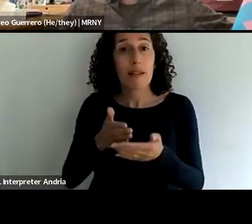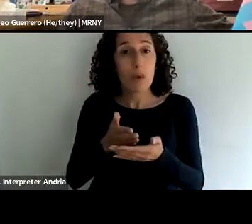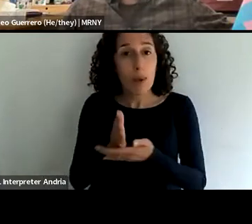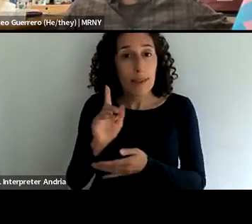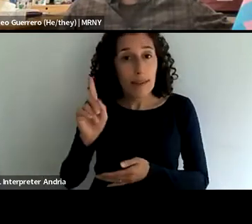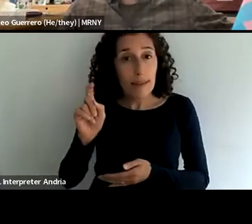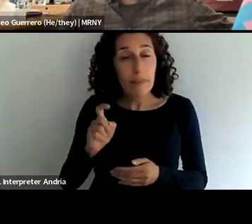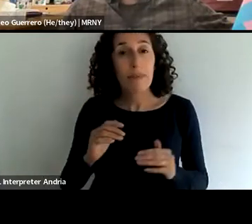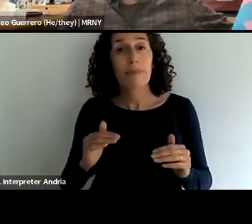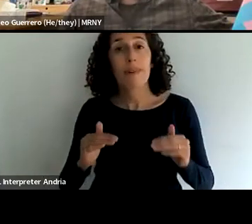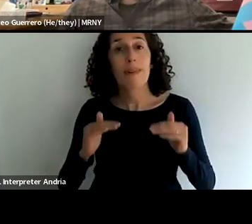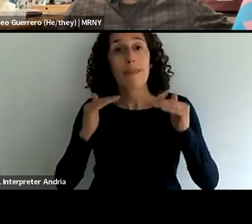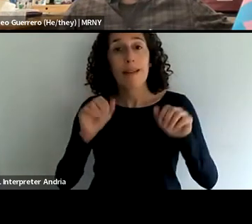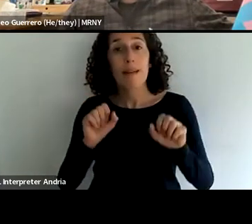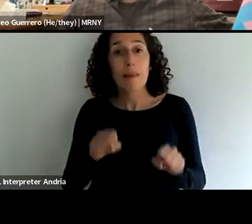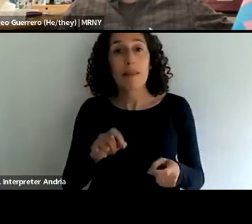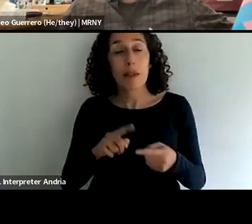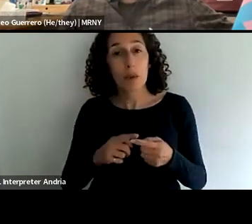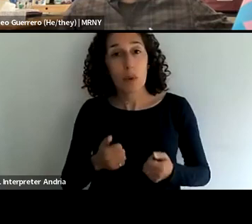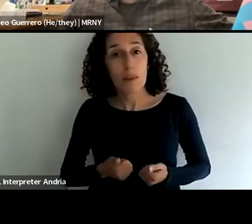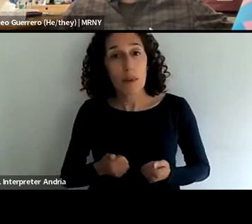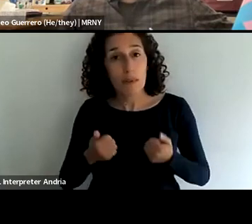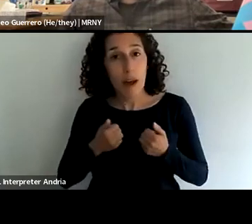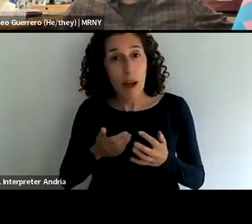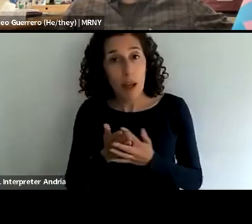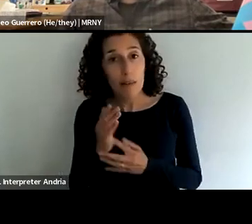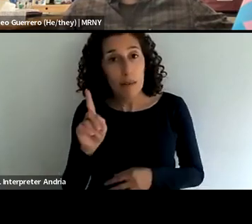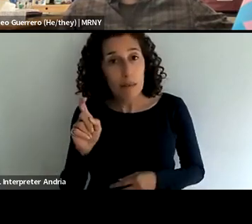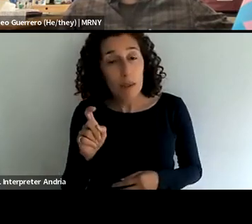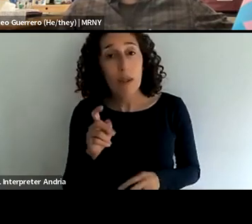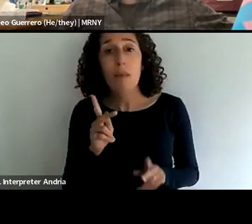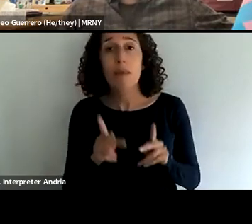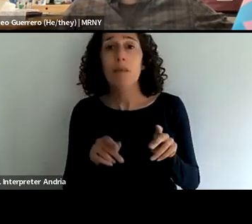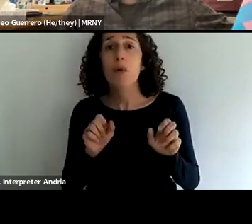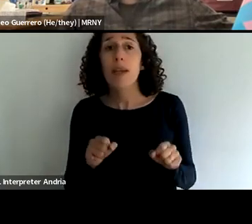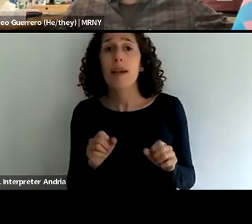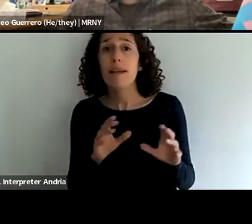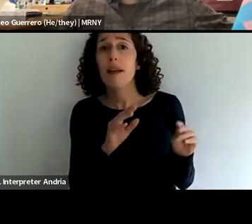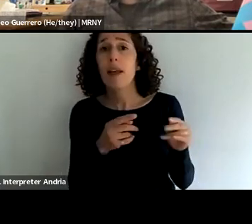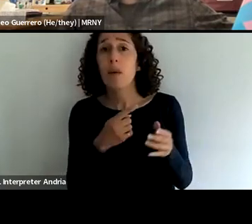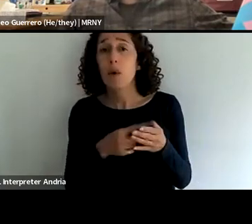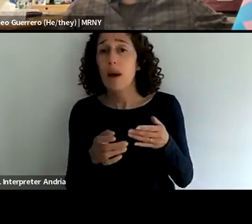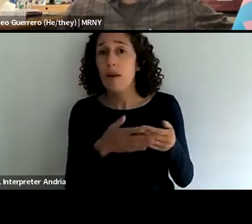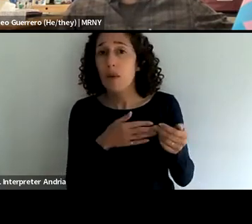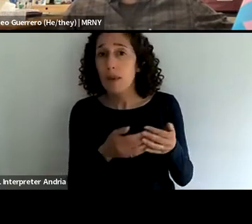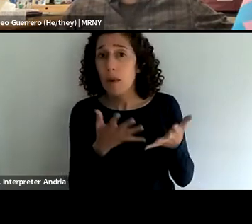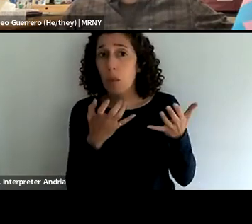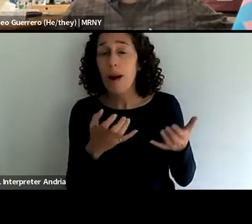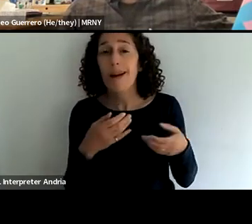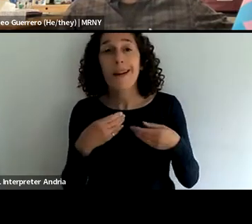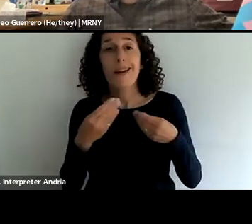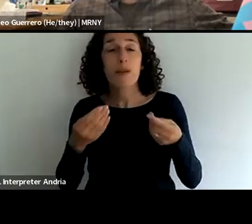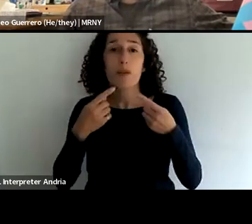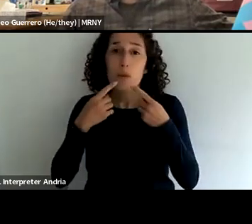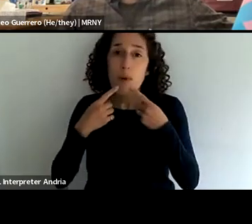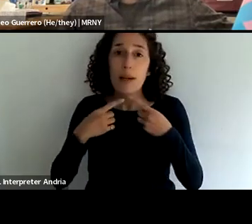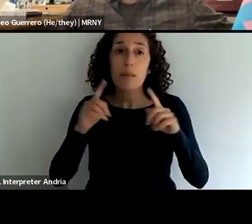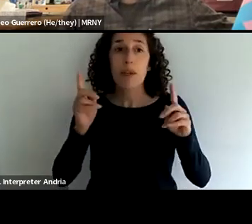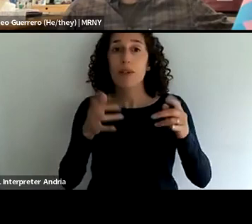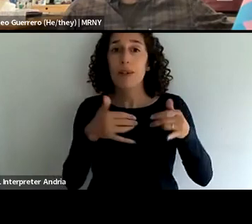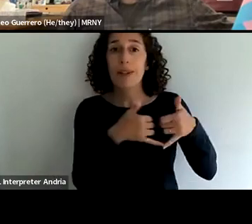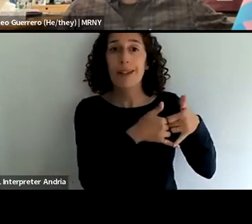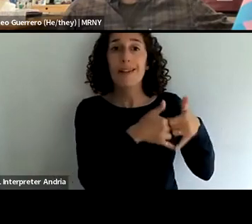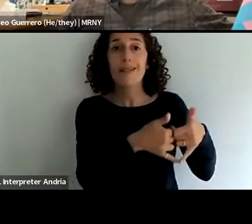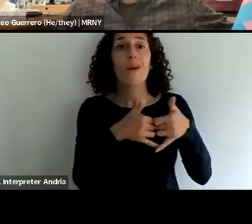advanced ability to survive? People can say what they want. They can issue proclamations. They can give awards to